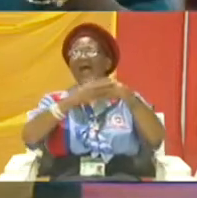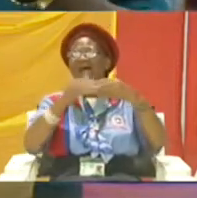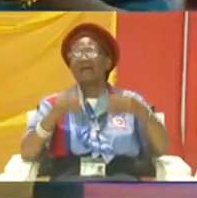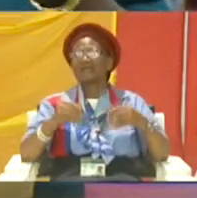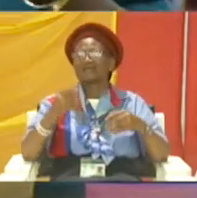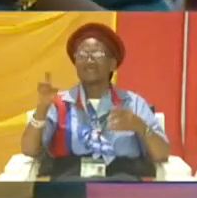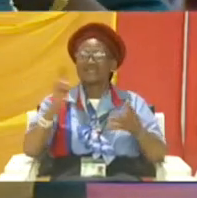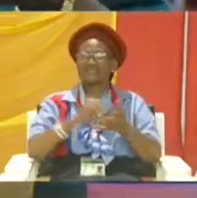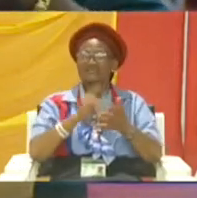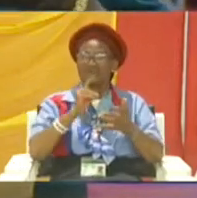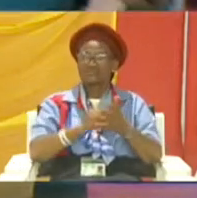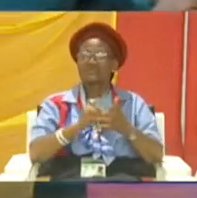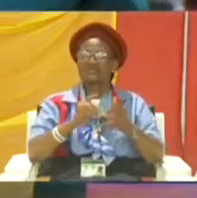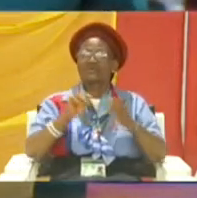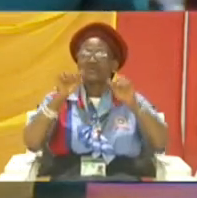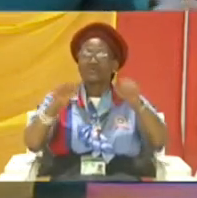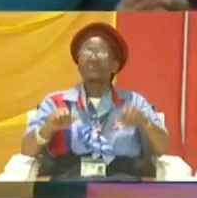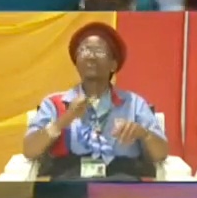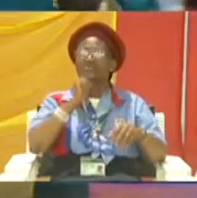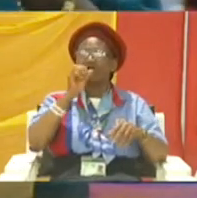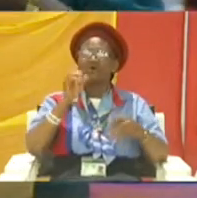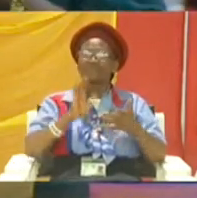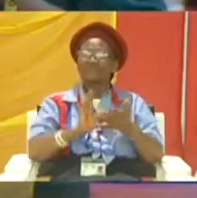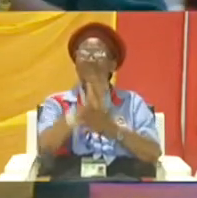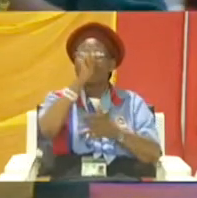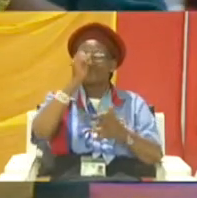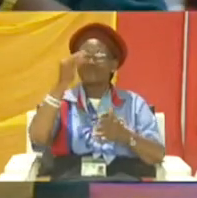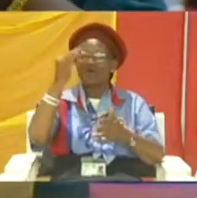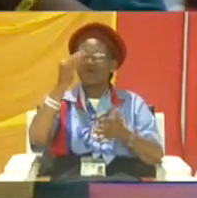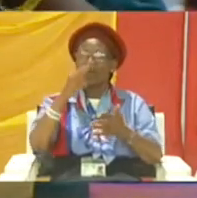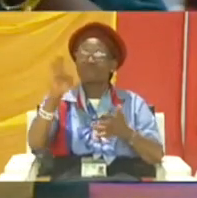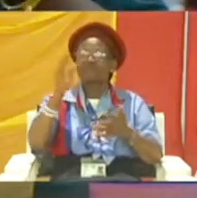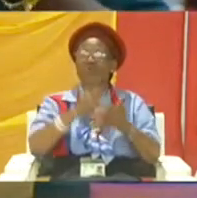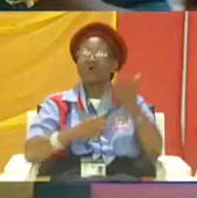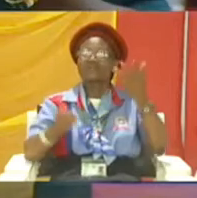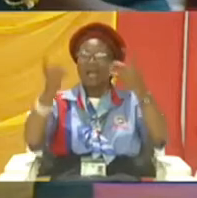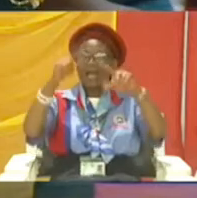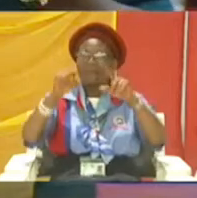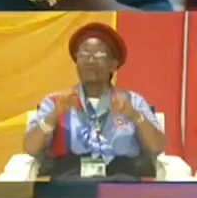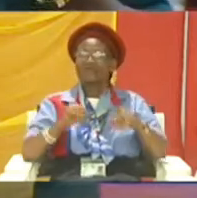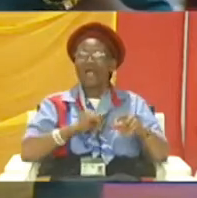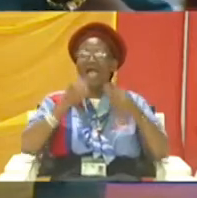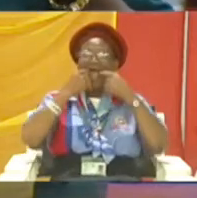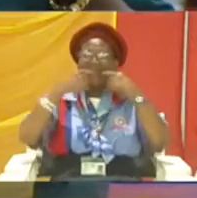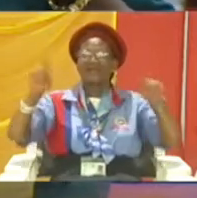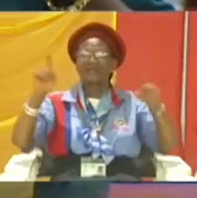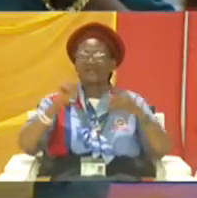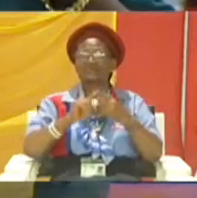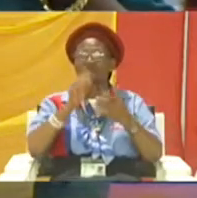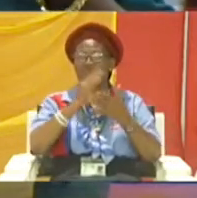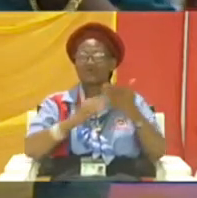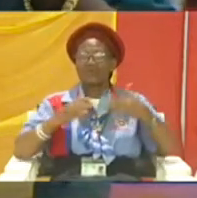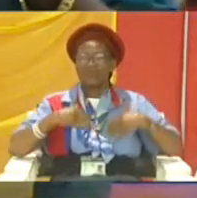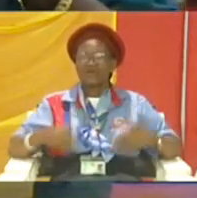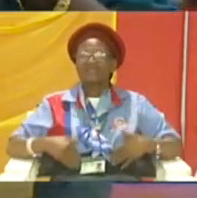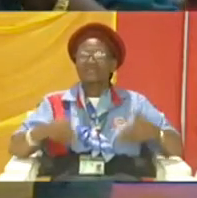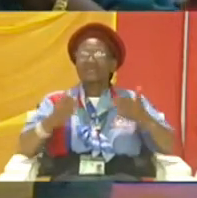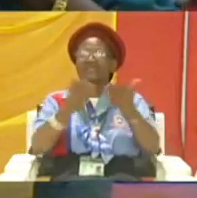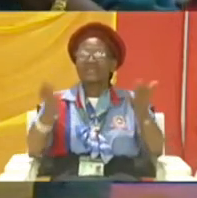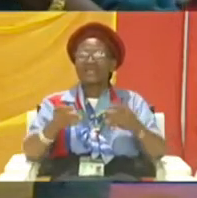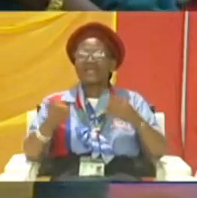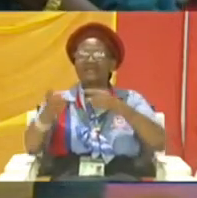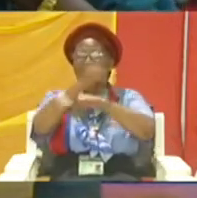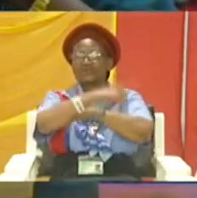The doctors could not believe what happened. I decree to somebody here